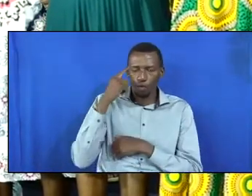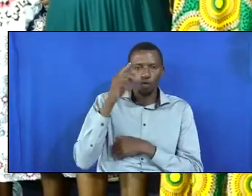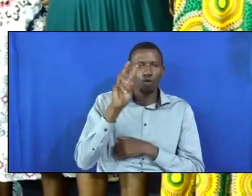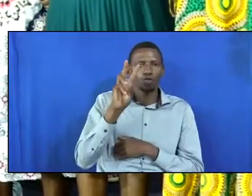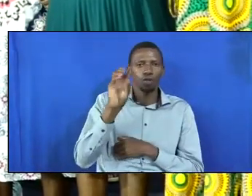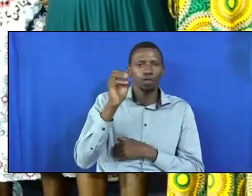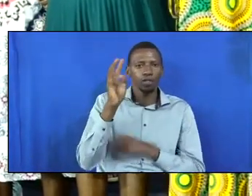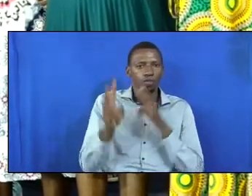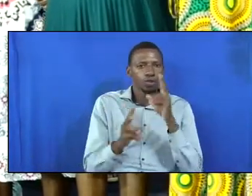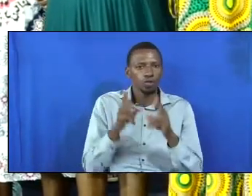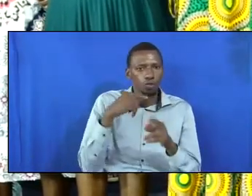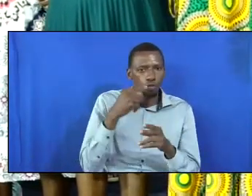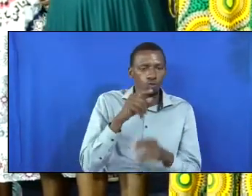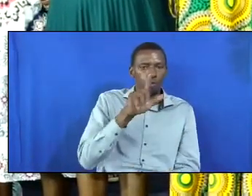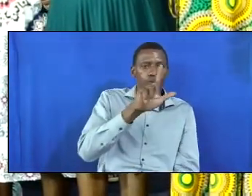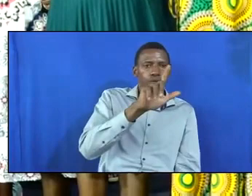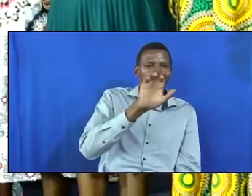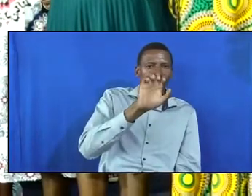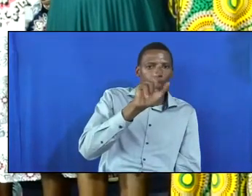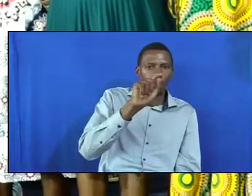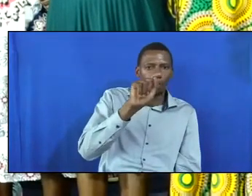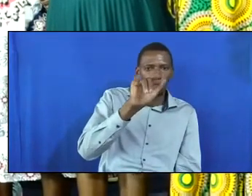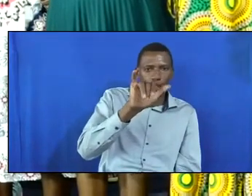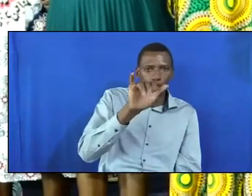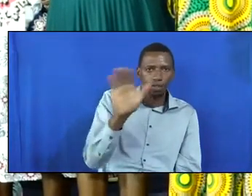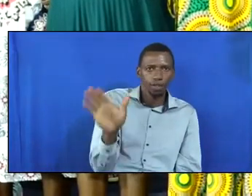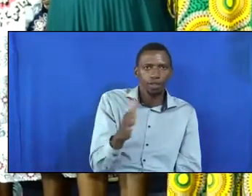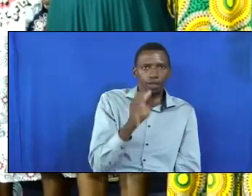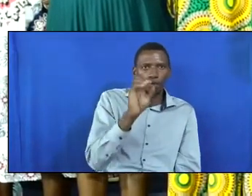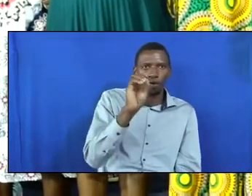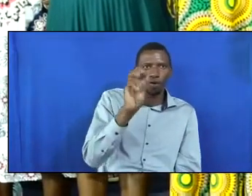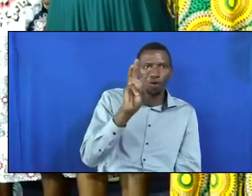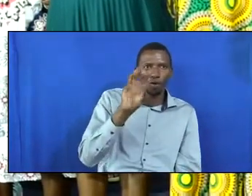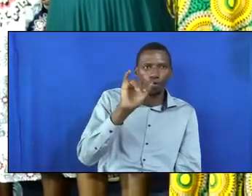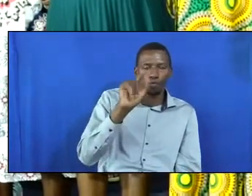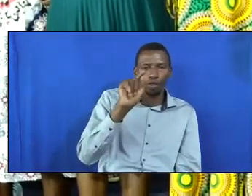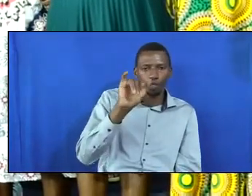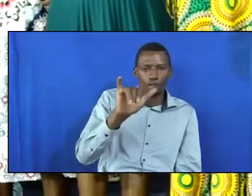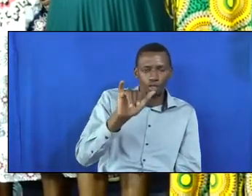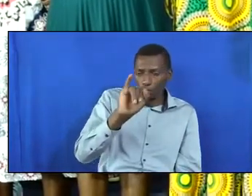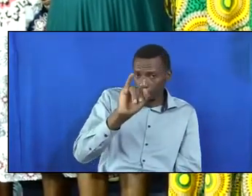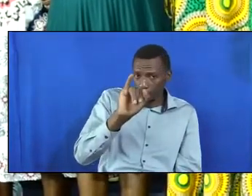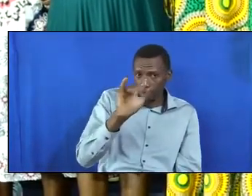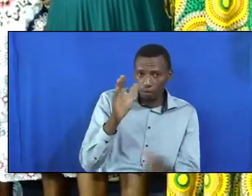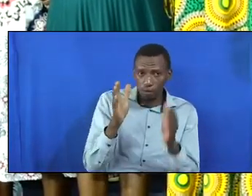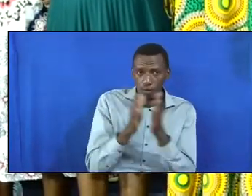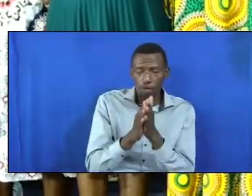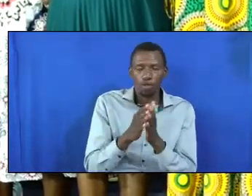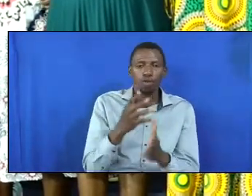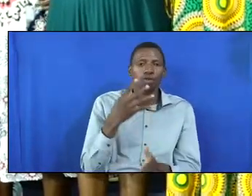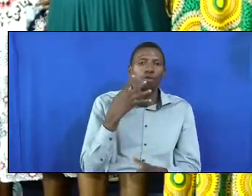is Leti Owiti with 413 marks.